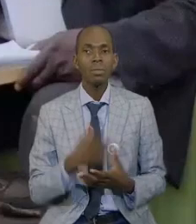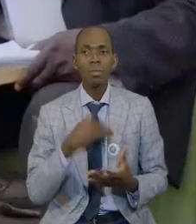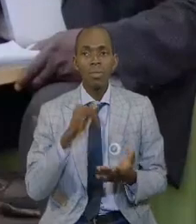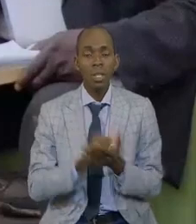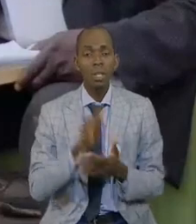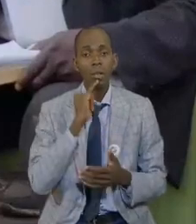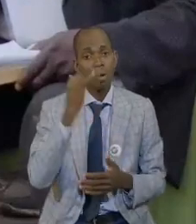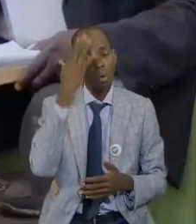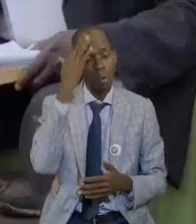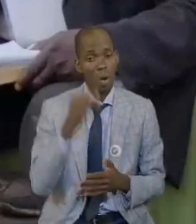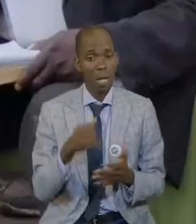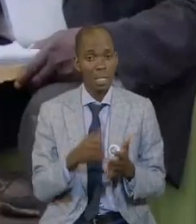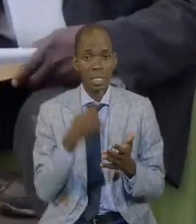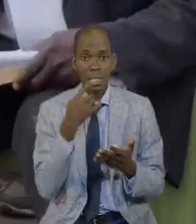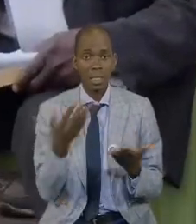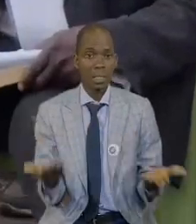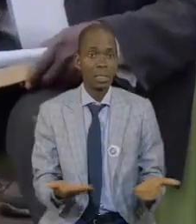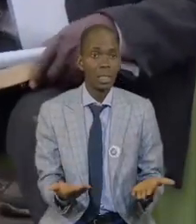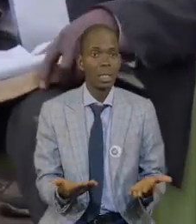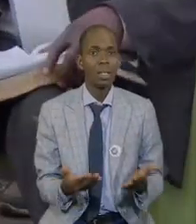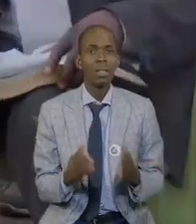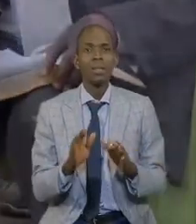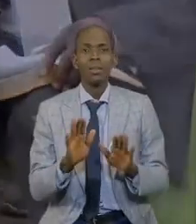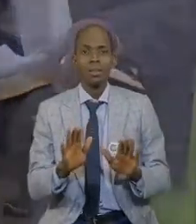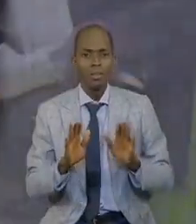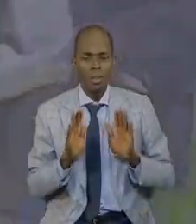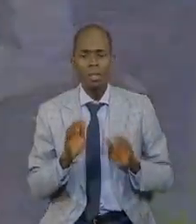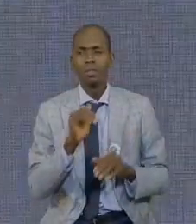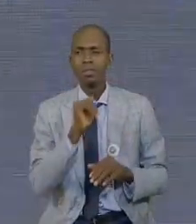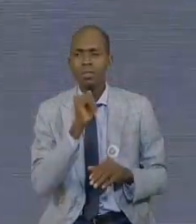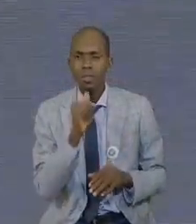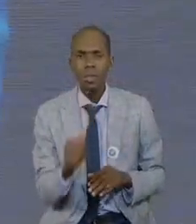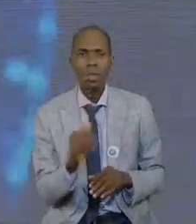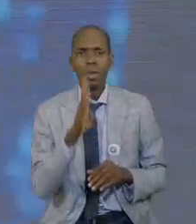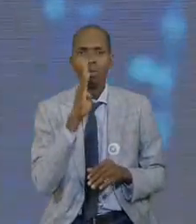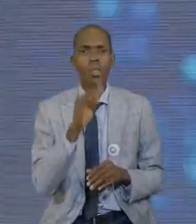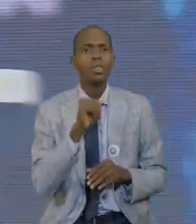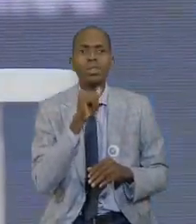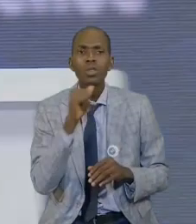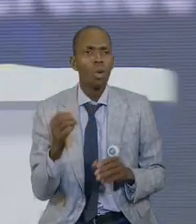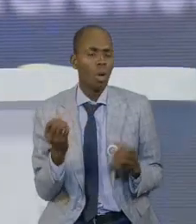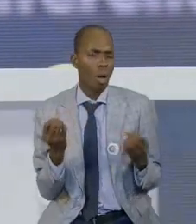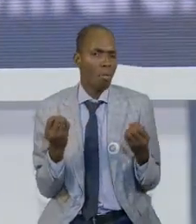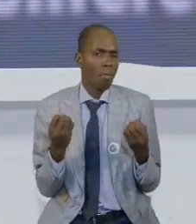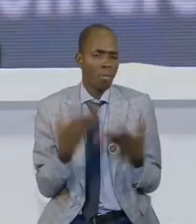he says fear thou not afraid of him